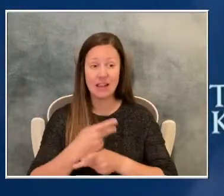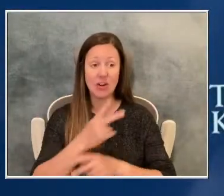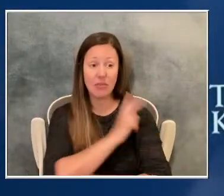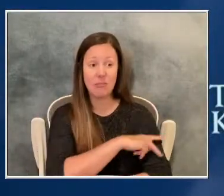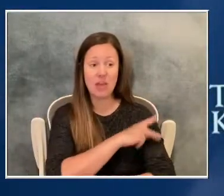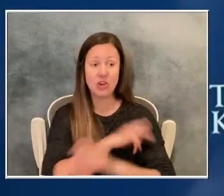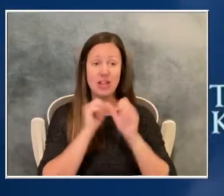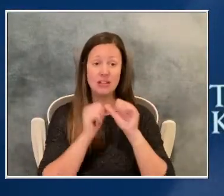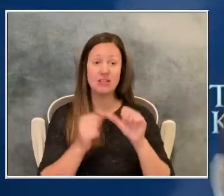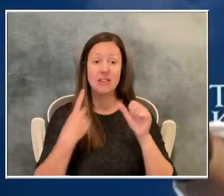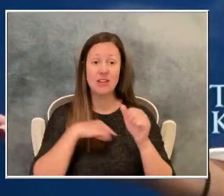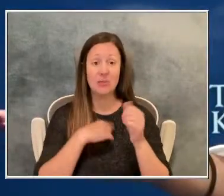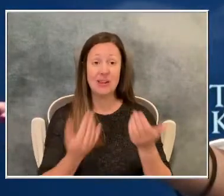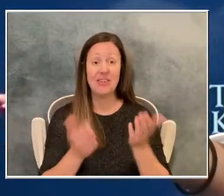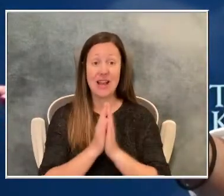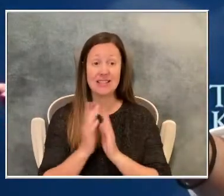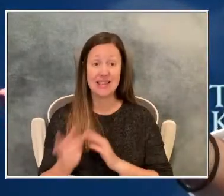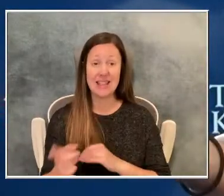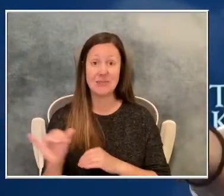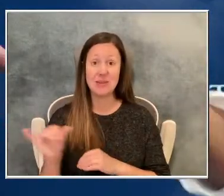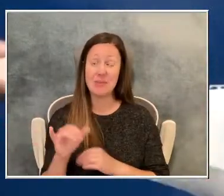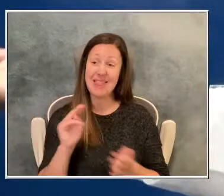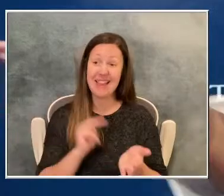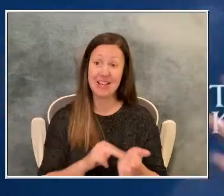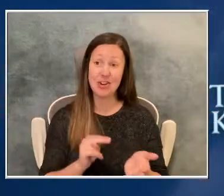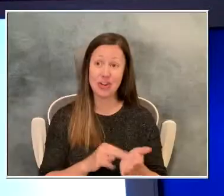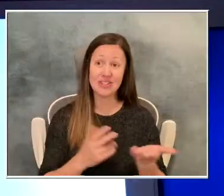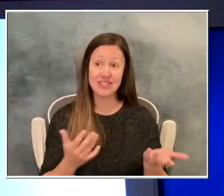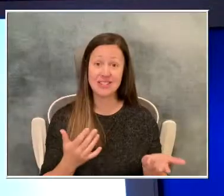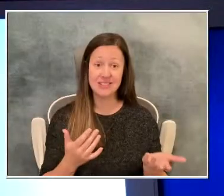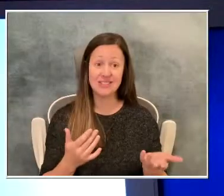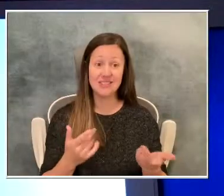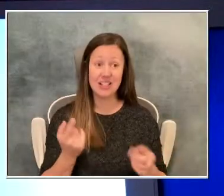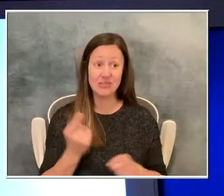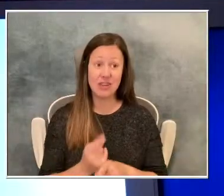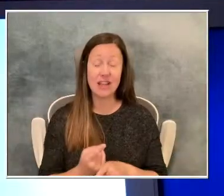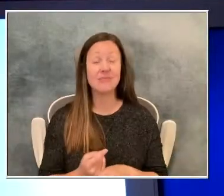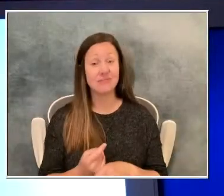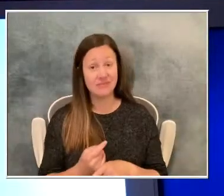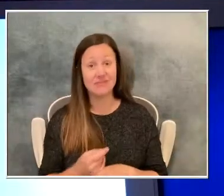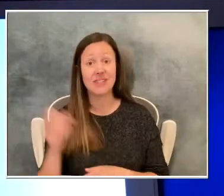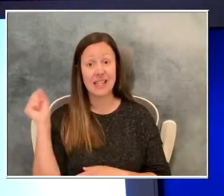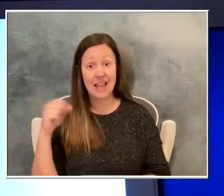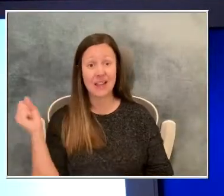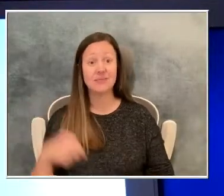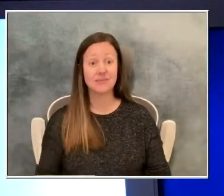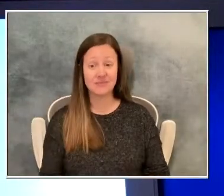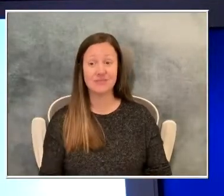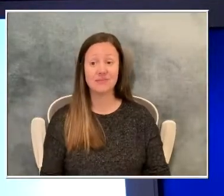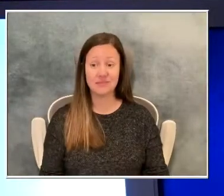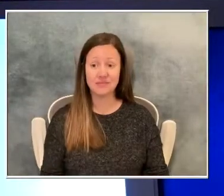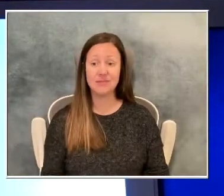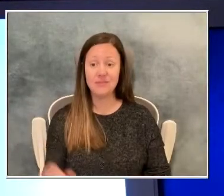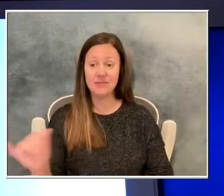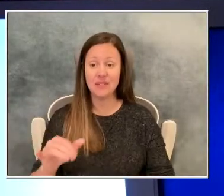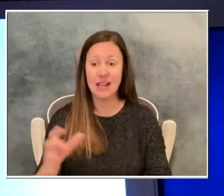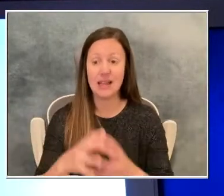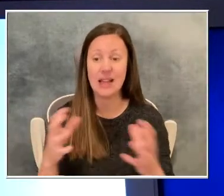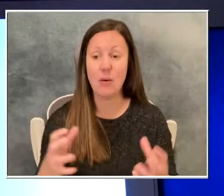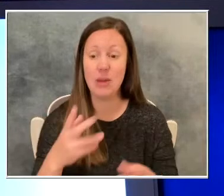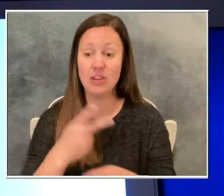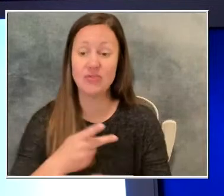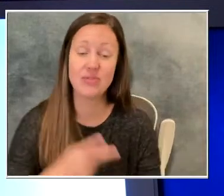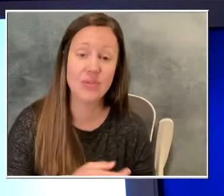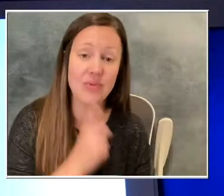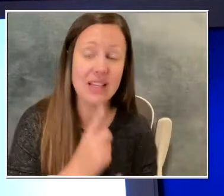ask caregivers to be like nurses Yes. and right, like how Yes. much caregiving takes place along the way. It's